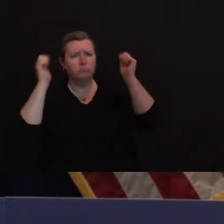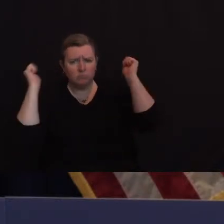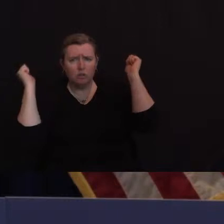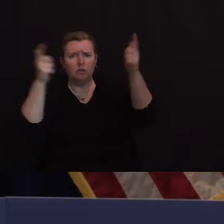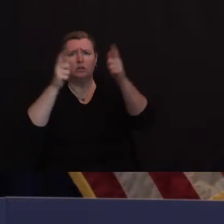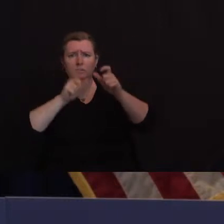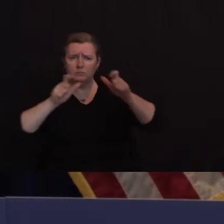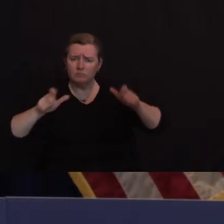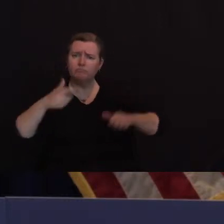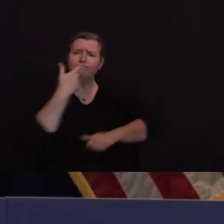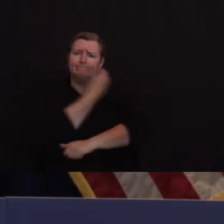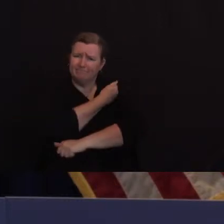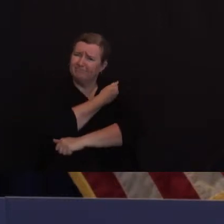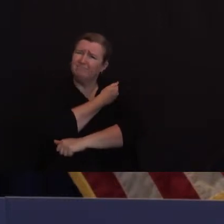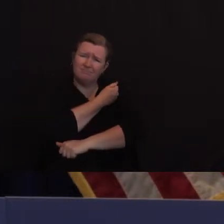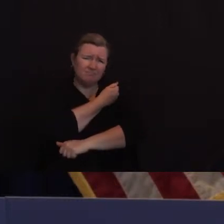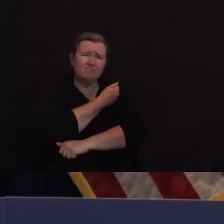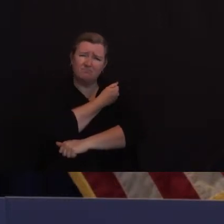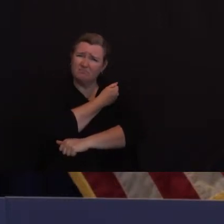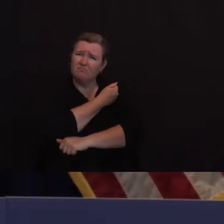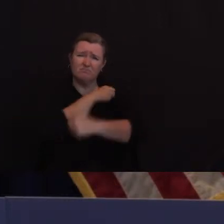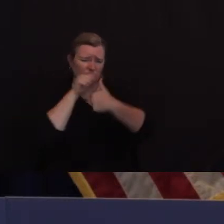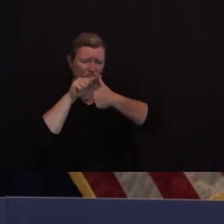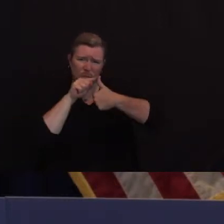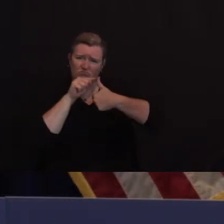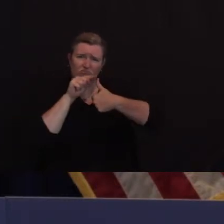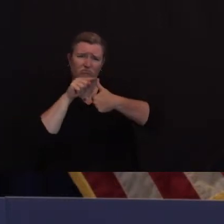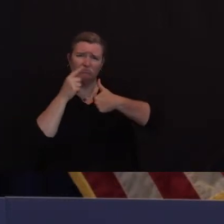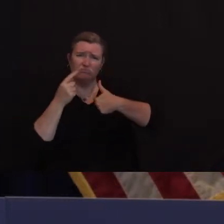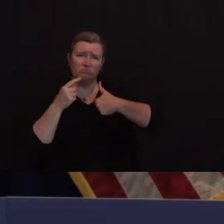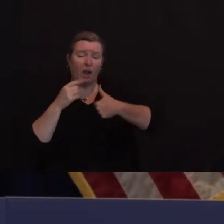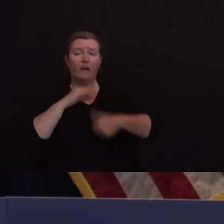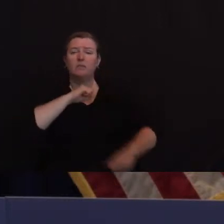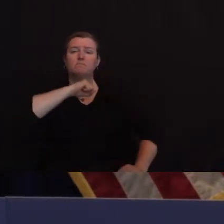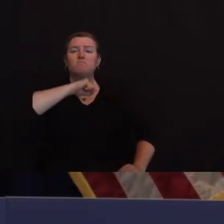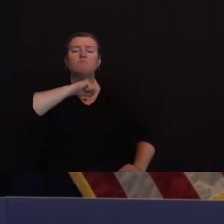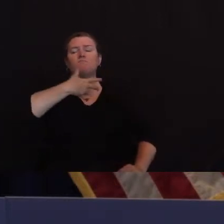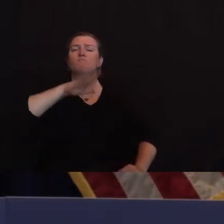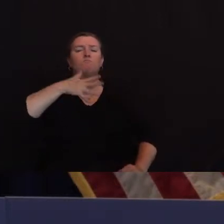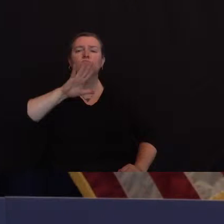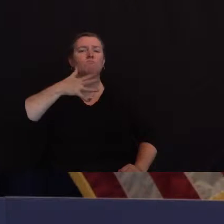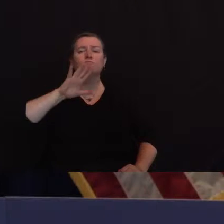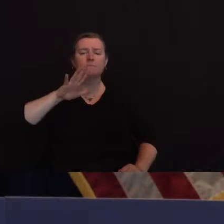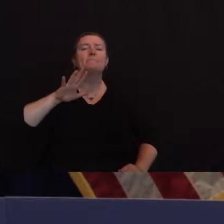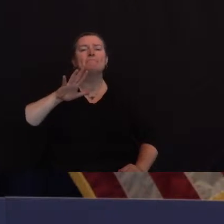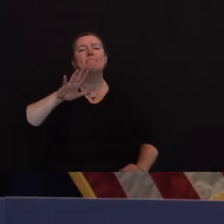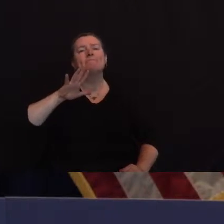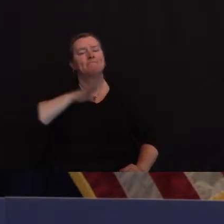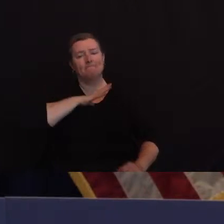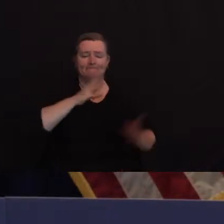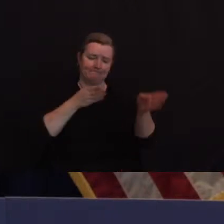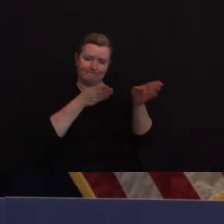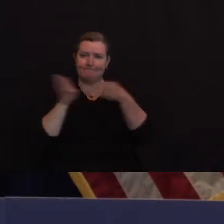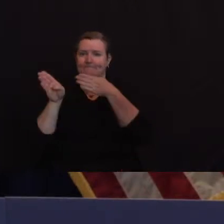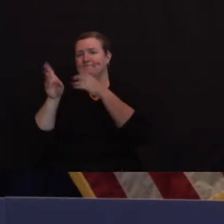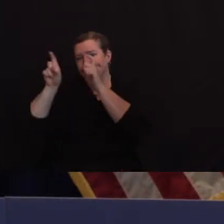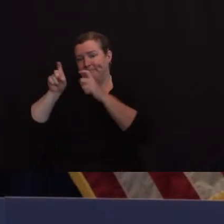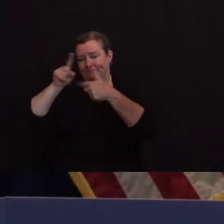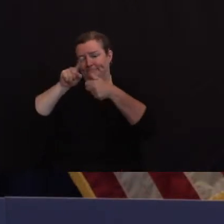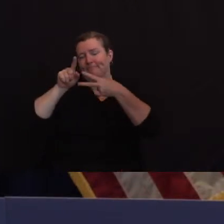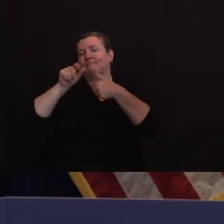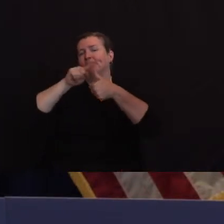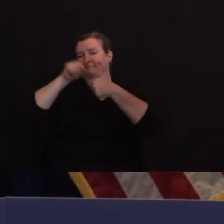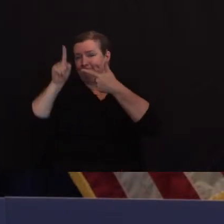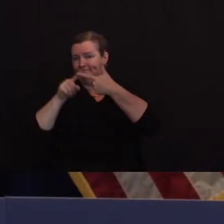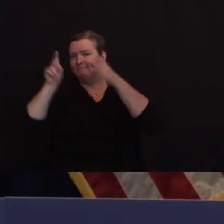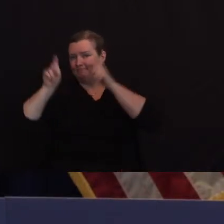of reasons you choose not to get vaccinated, is testing. So we are doing a full inventory of all of our testing